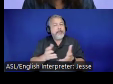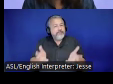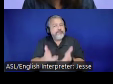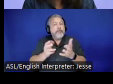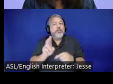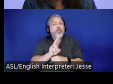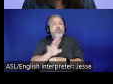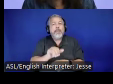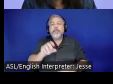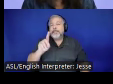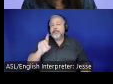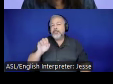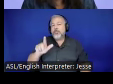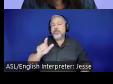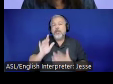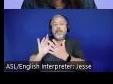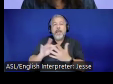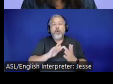digital networking tool.